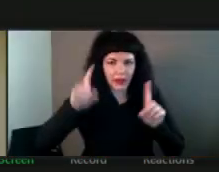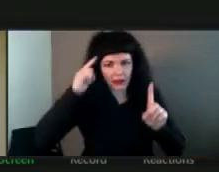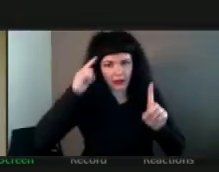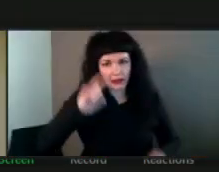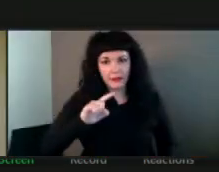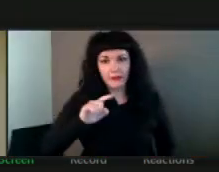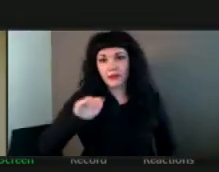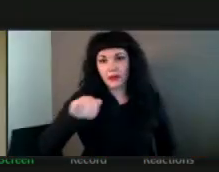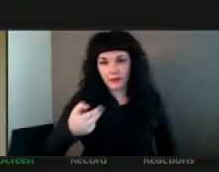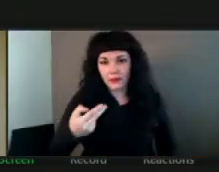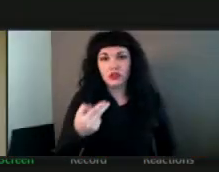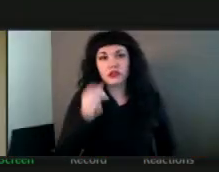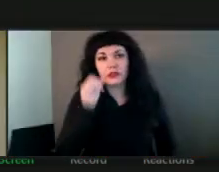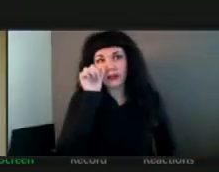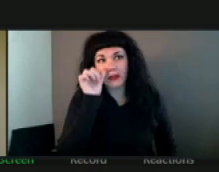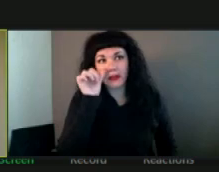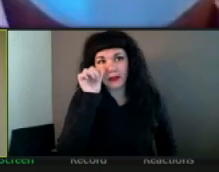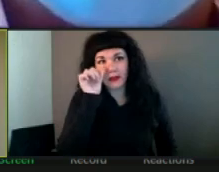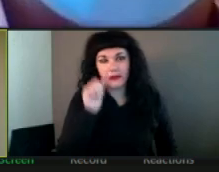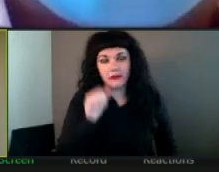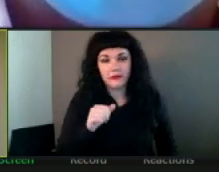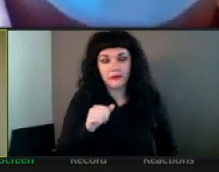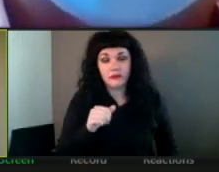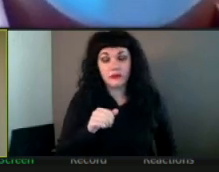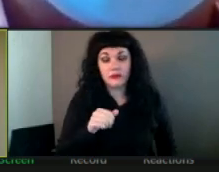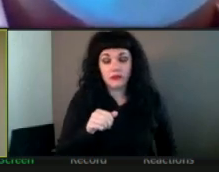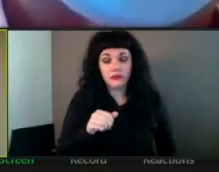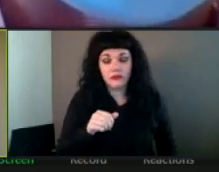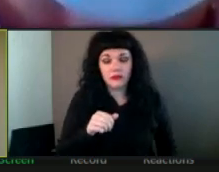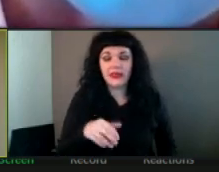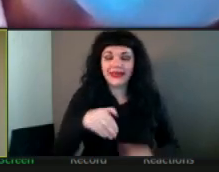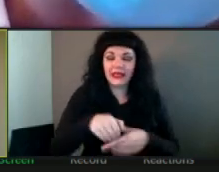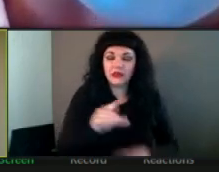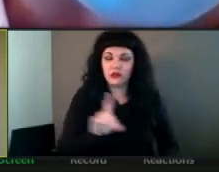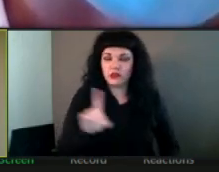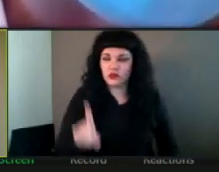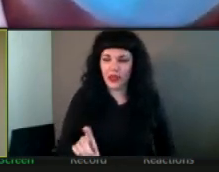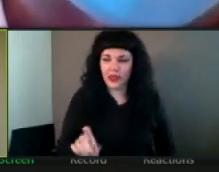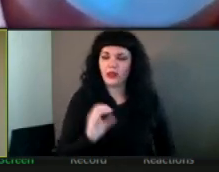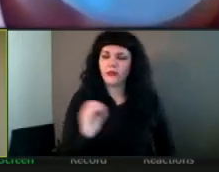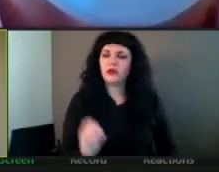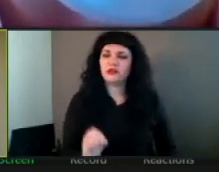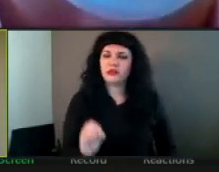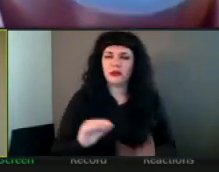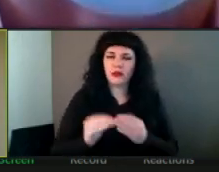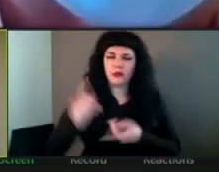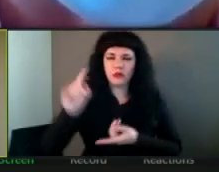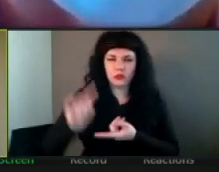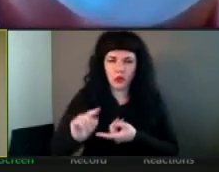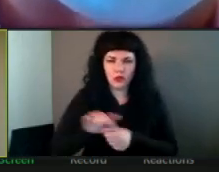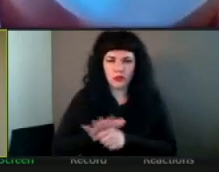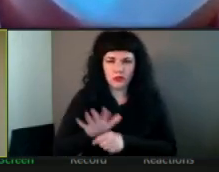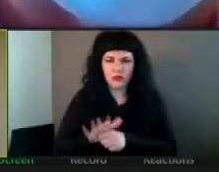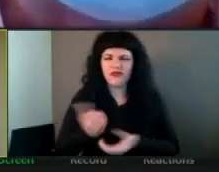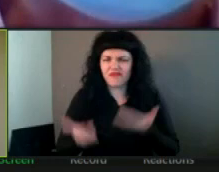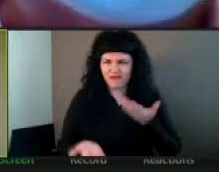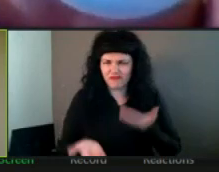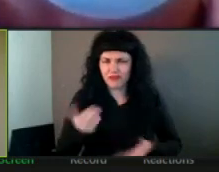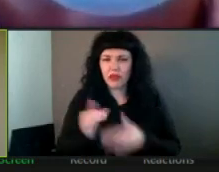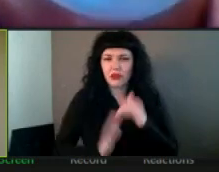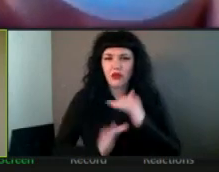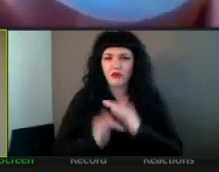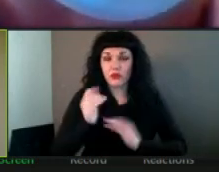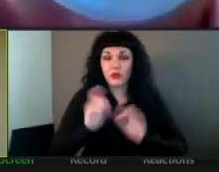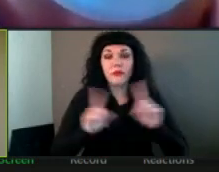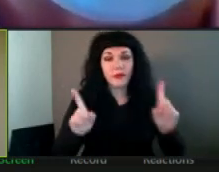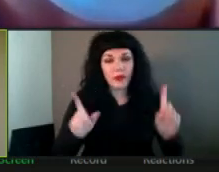Detroit, I think the rates are low enough. I would probably feel comfortable, but I can understand the argument the other way of where schools may not want to open as well, due